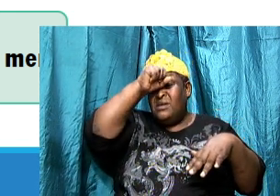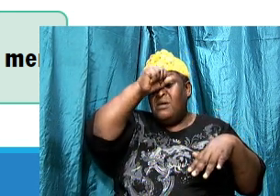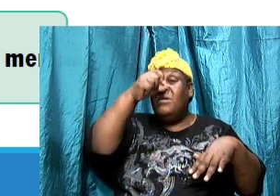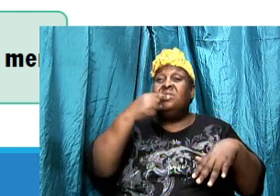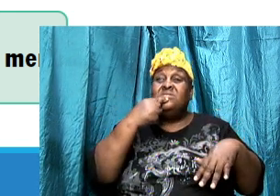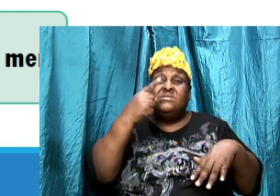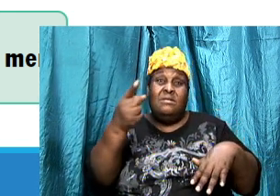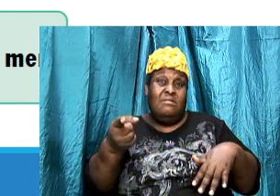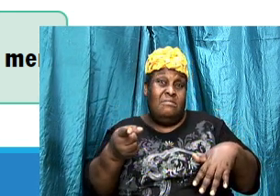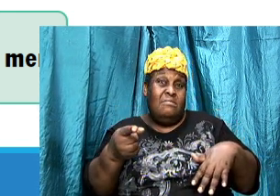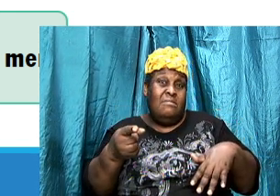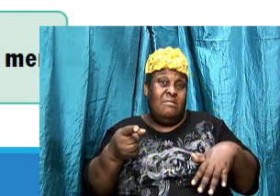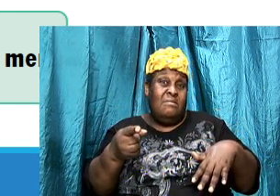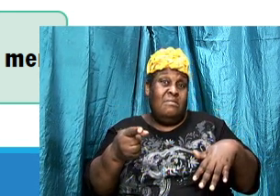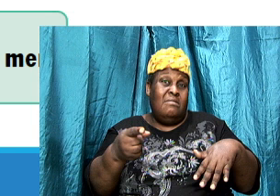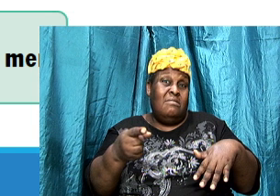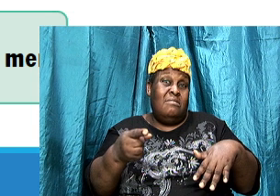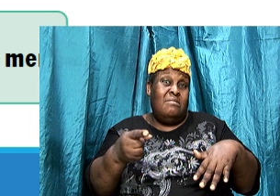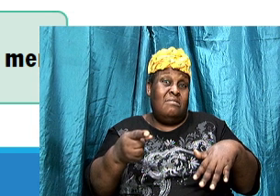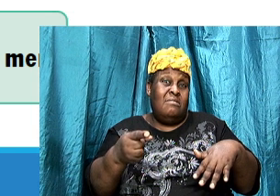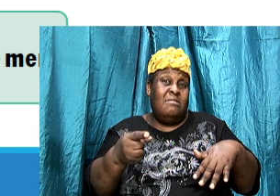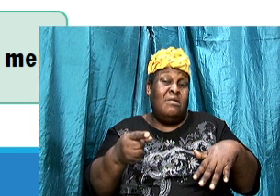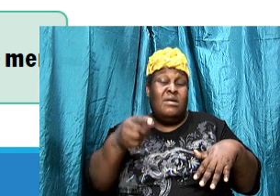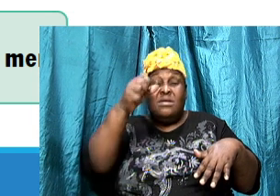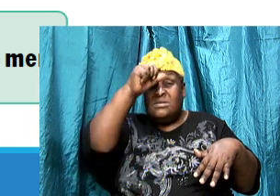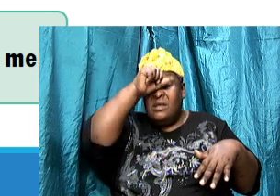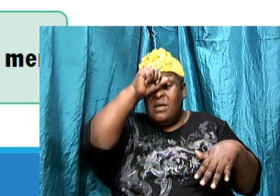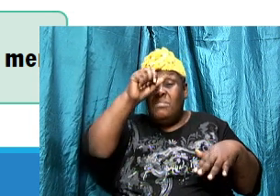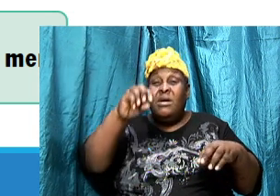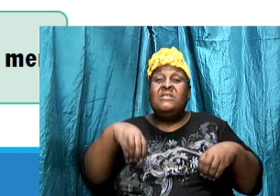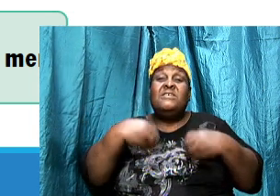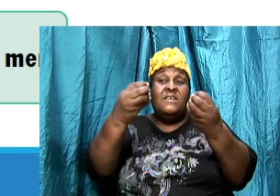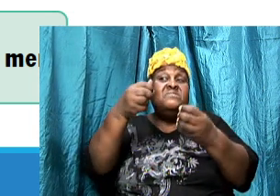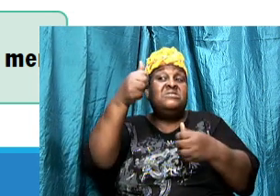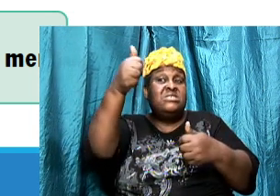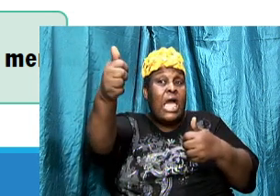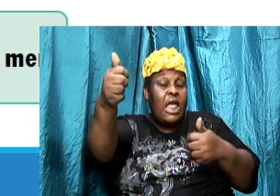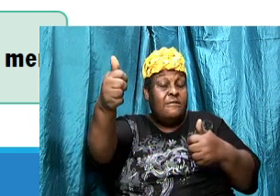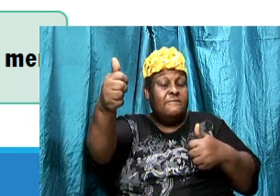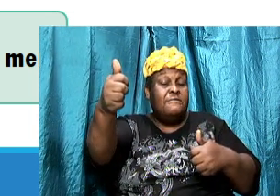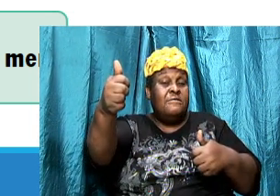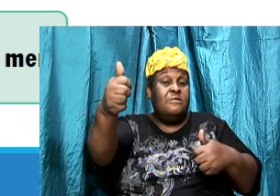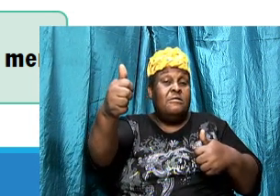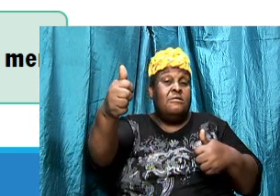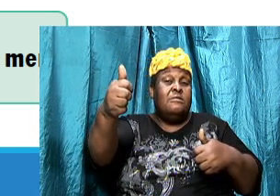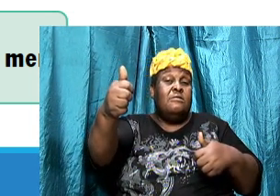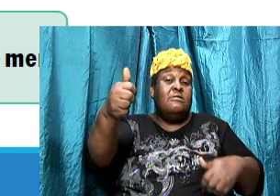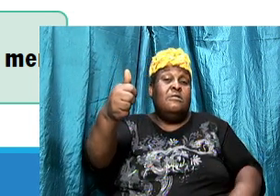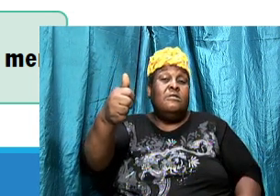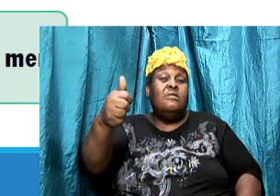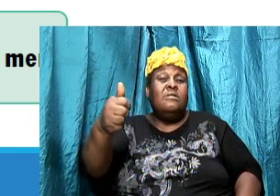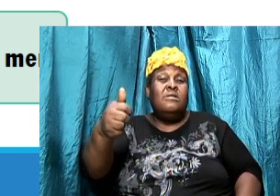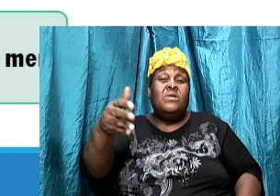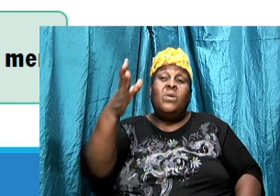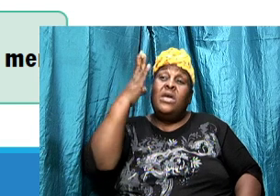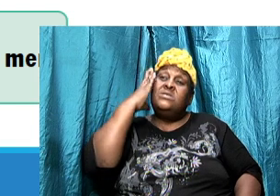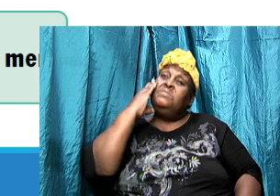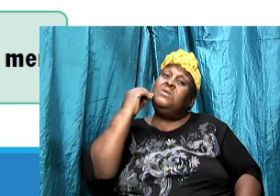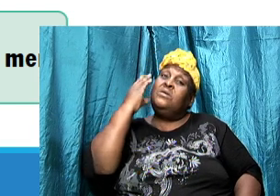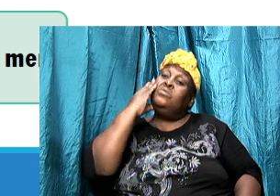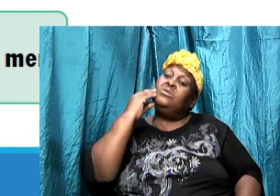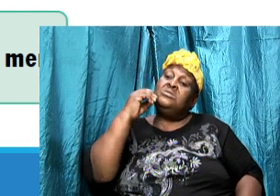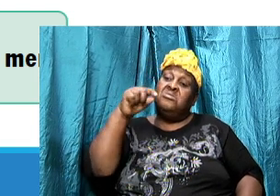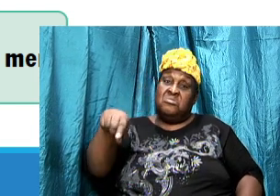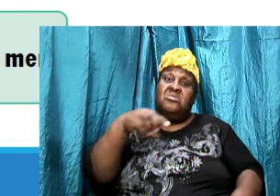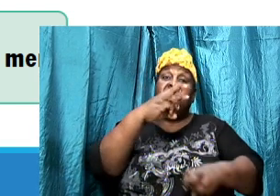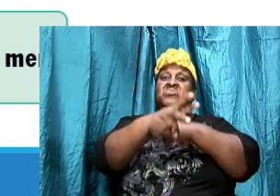us. And the Bible says, Solomon give himself to experience this